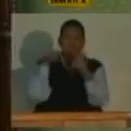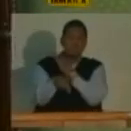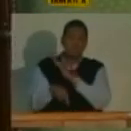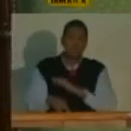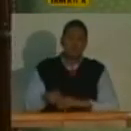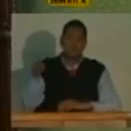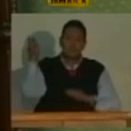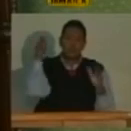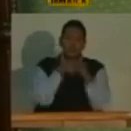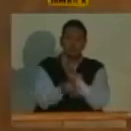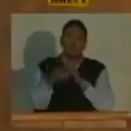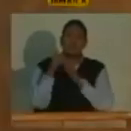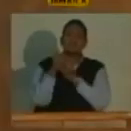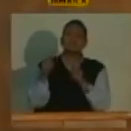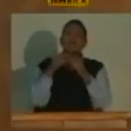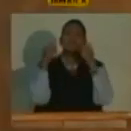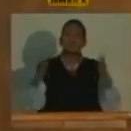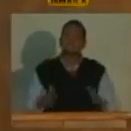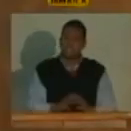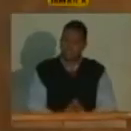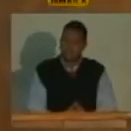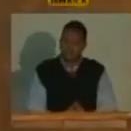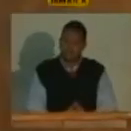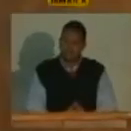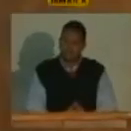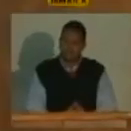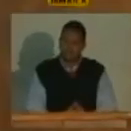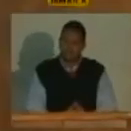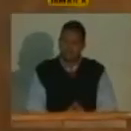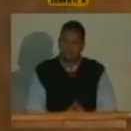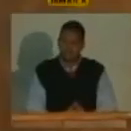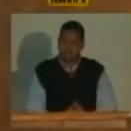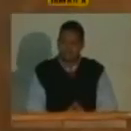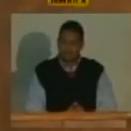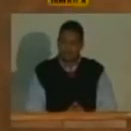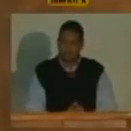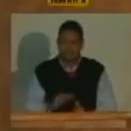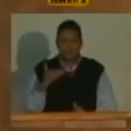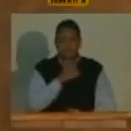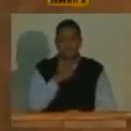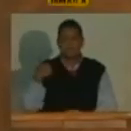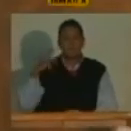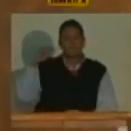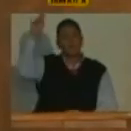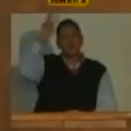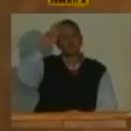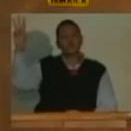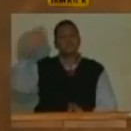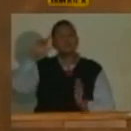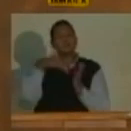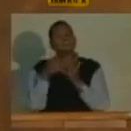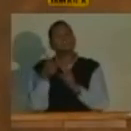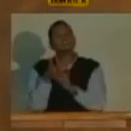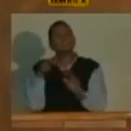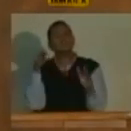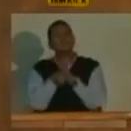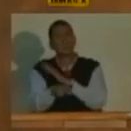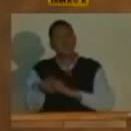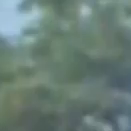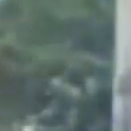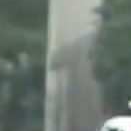Very rude to the leader of the opposition. Yeah. The member from Northwest has been very rude.